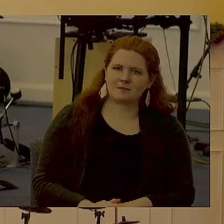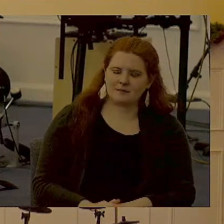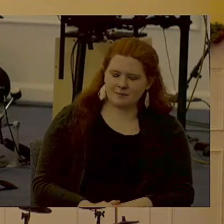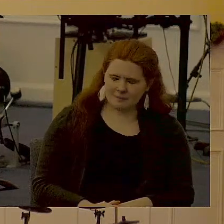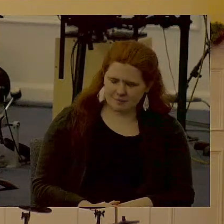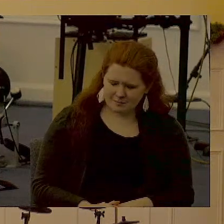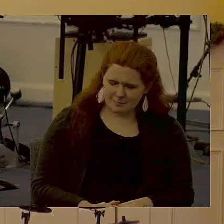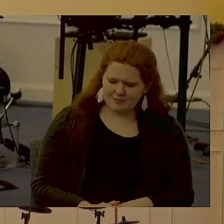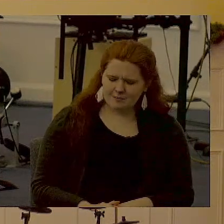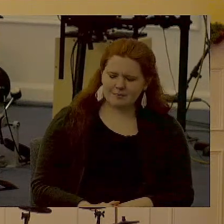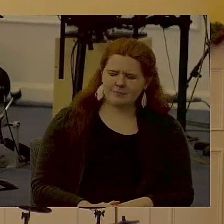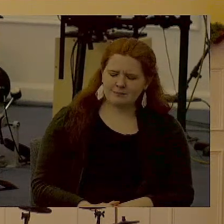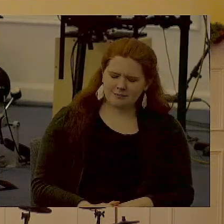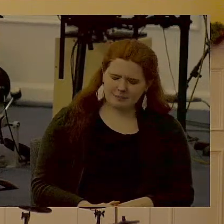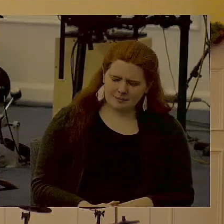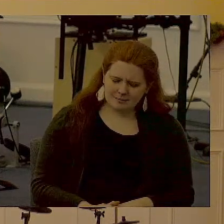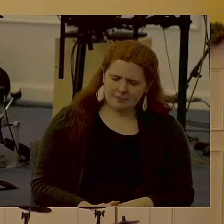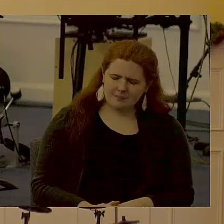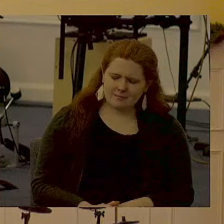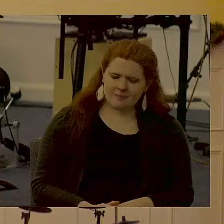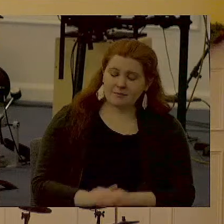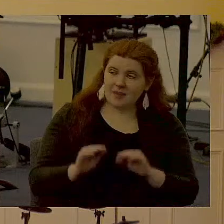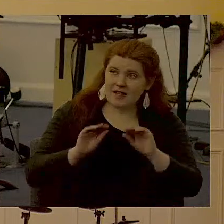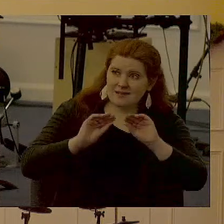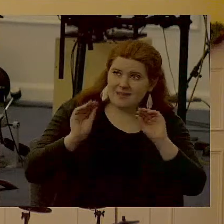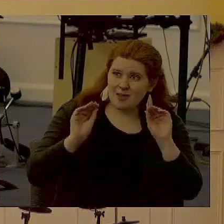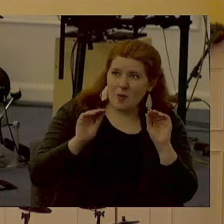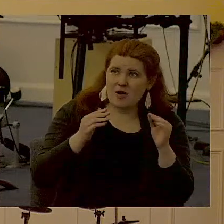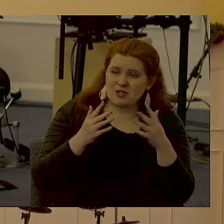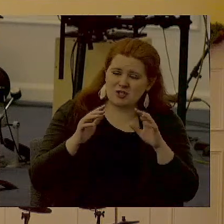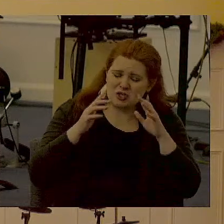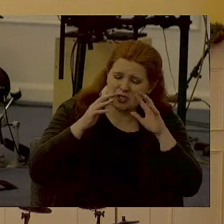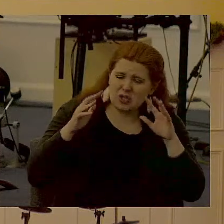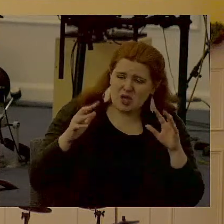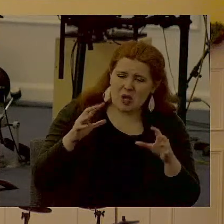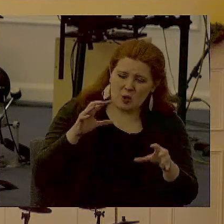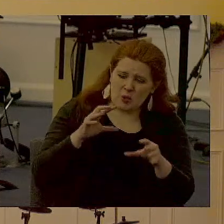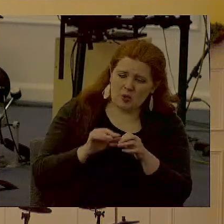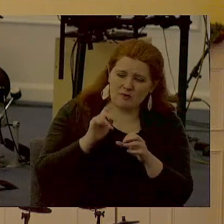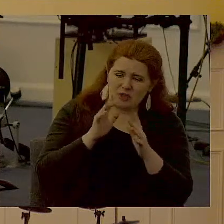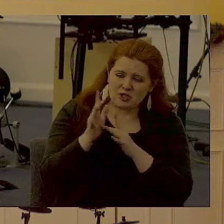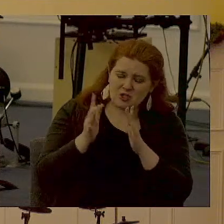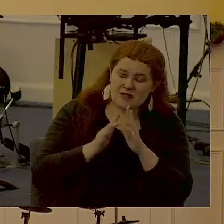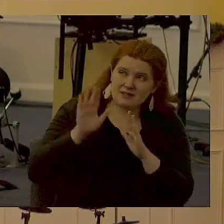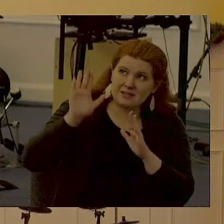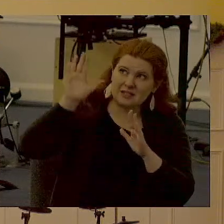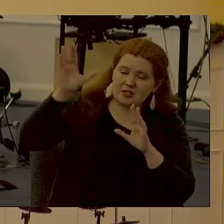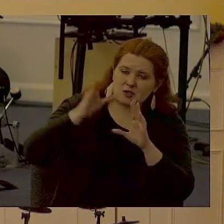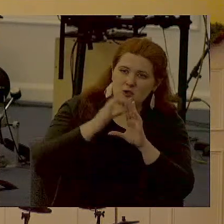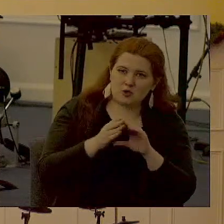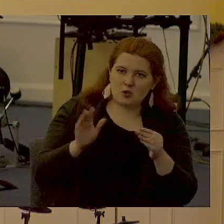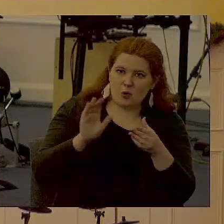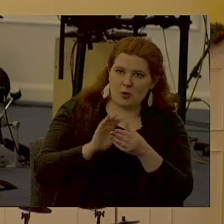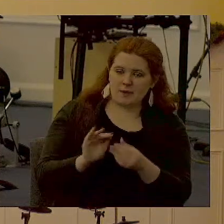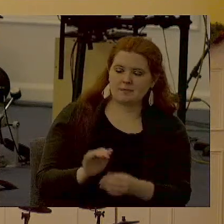There is no one too scandalous, too shocking to be included in Jesus' story.